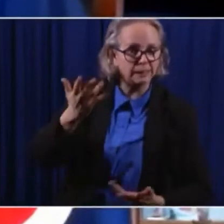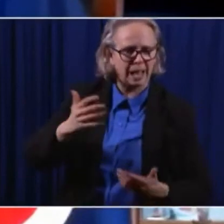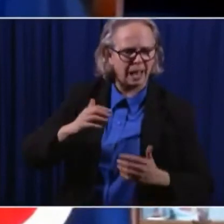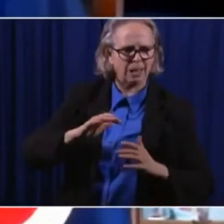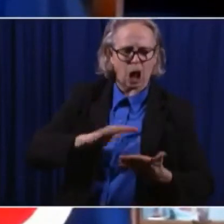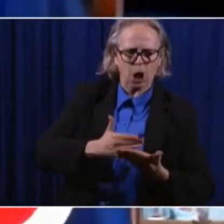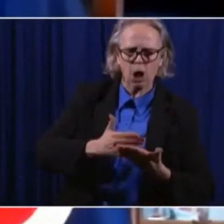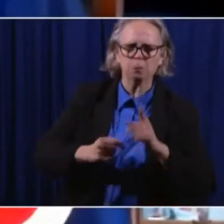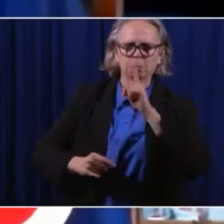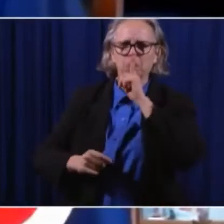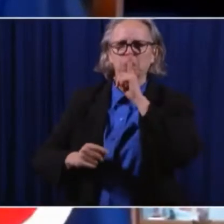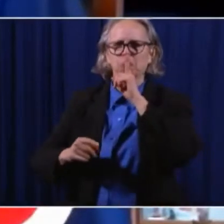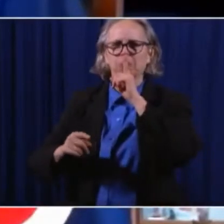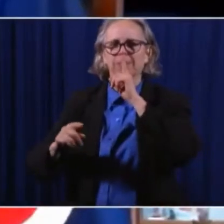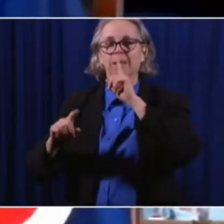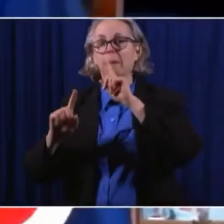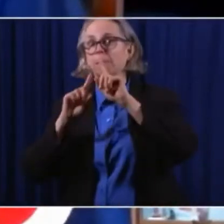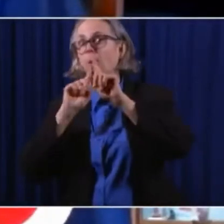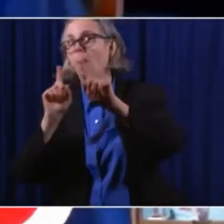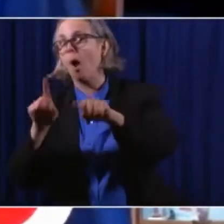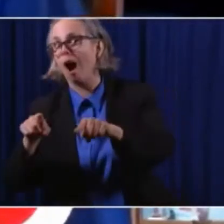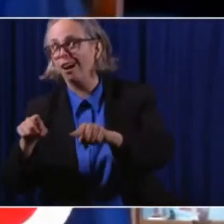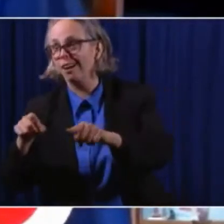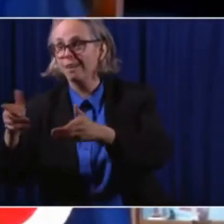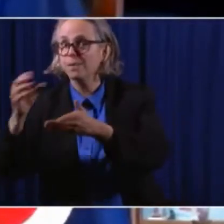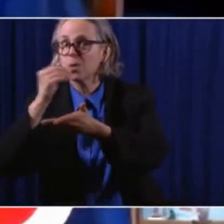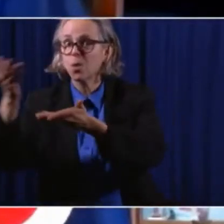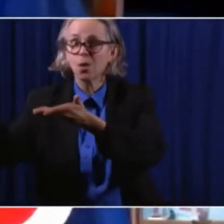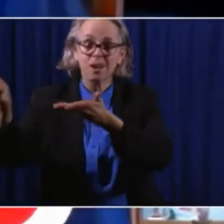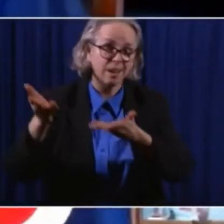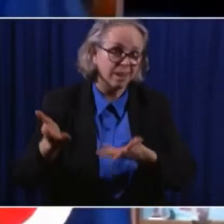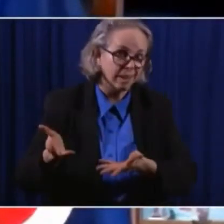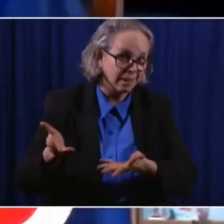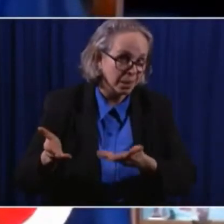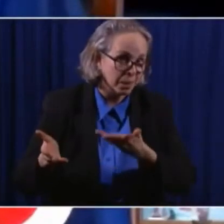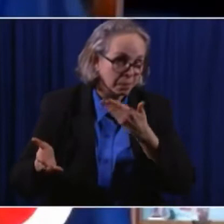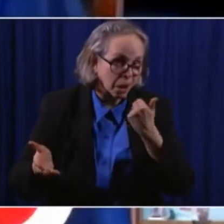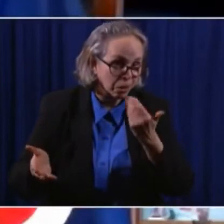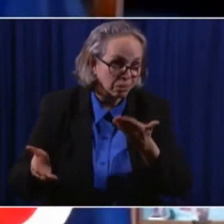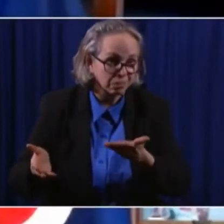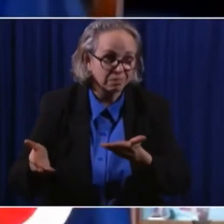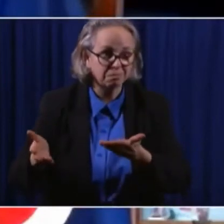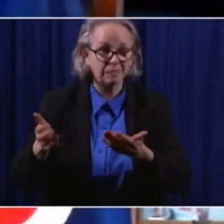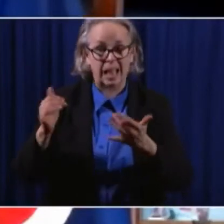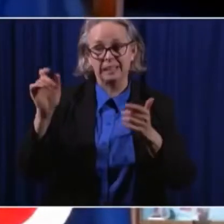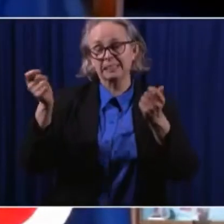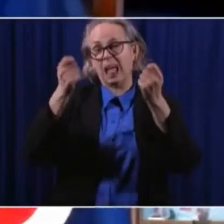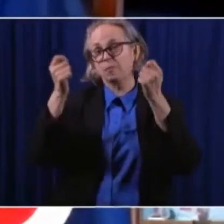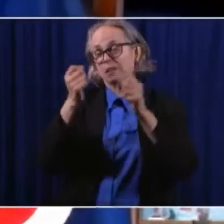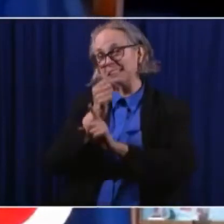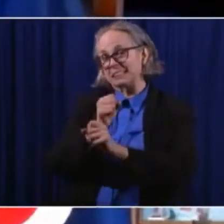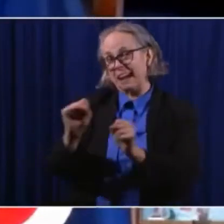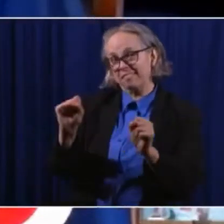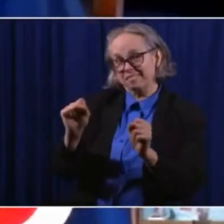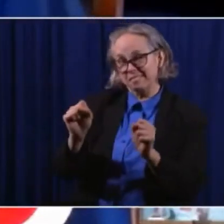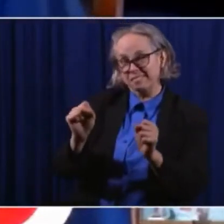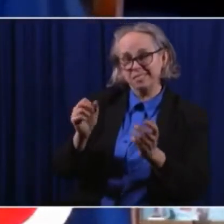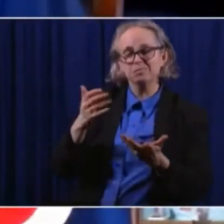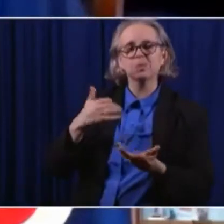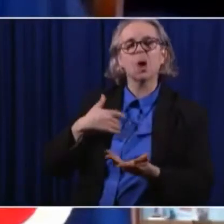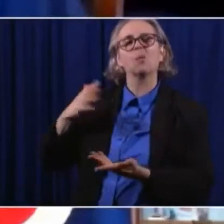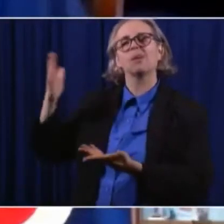keep things safe for you and your family as you're trying to celebrate the season. So let me introduce John Barker, and